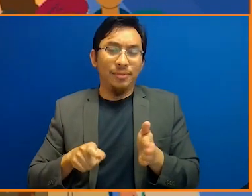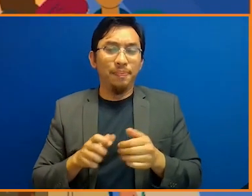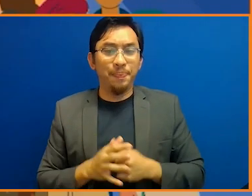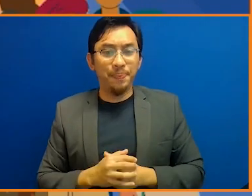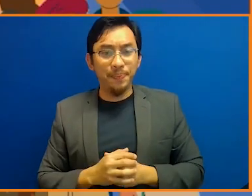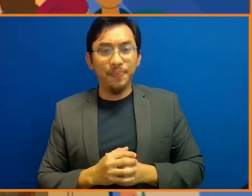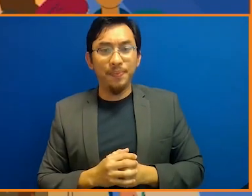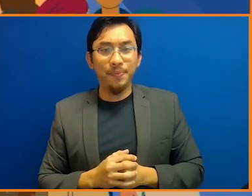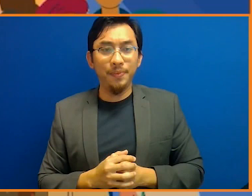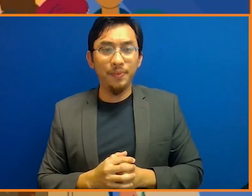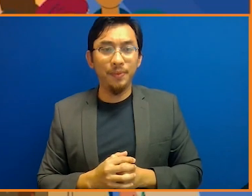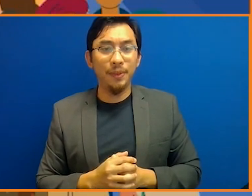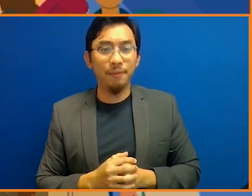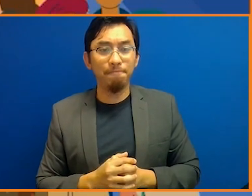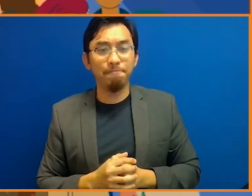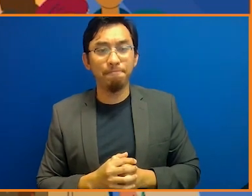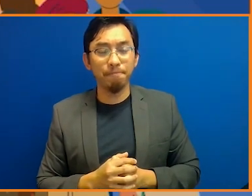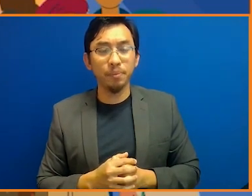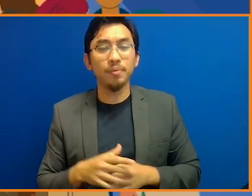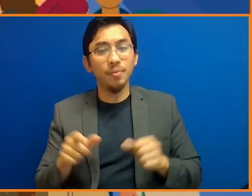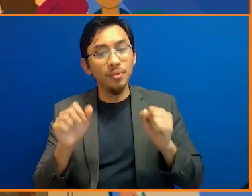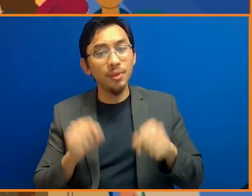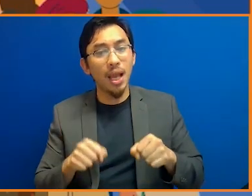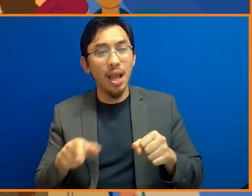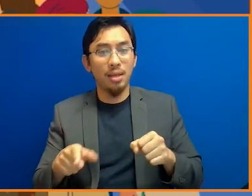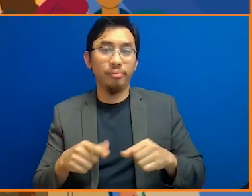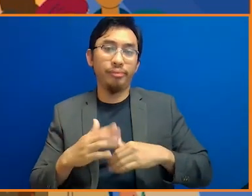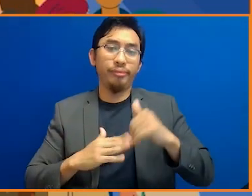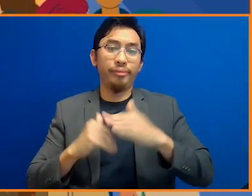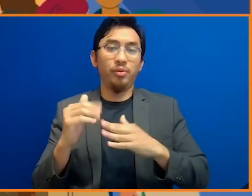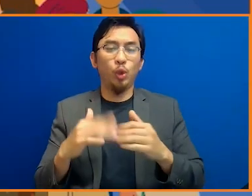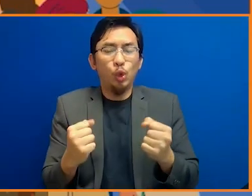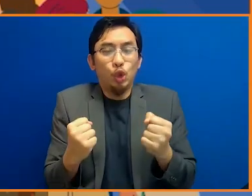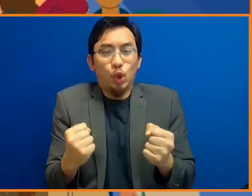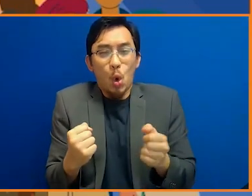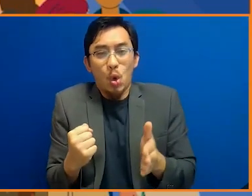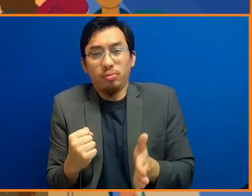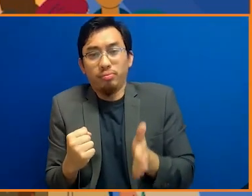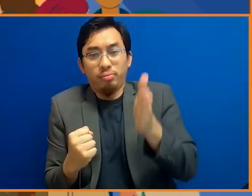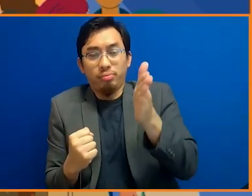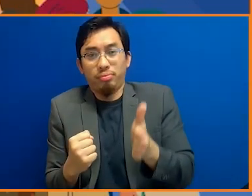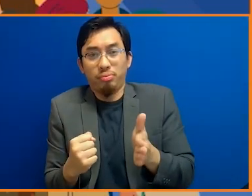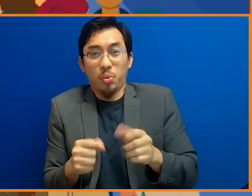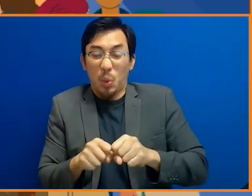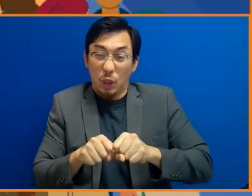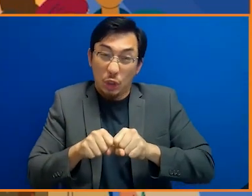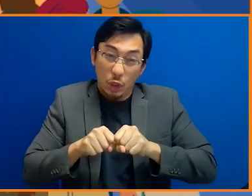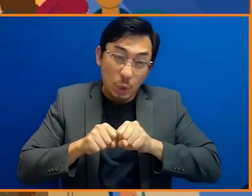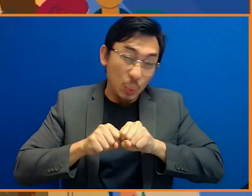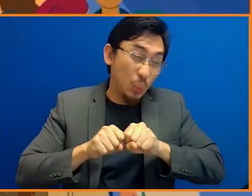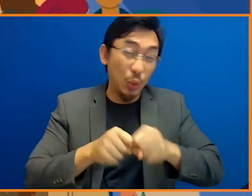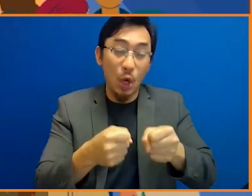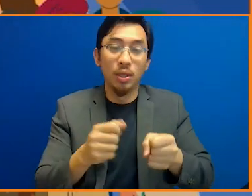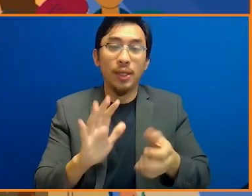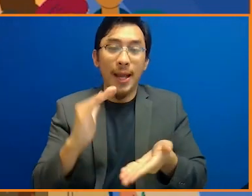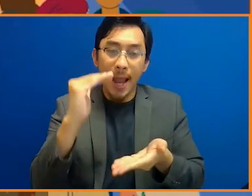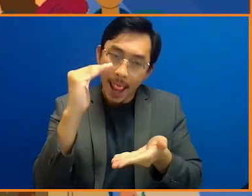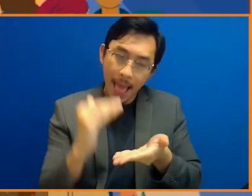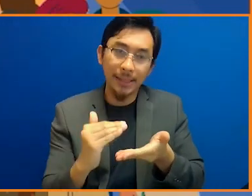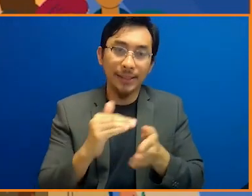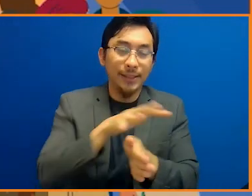is another issue in coastal engineering in Japan, like how we can build strong seawall to prevent such